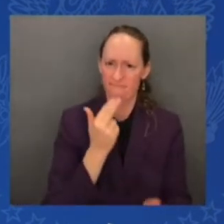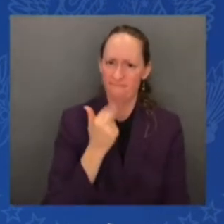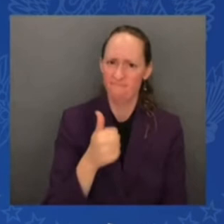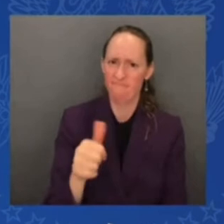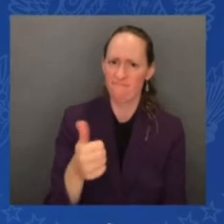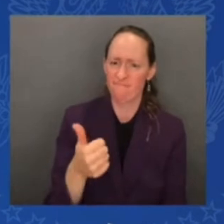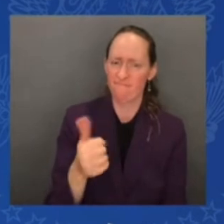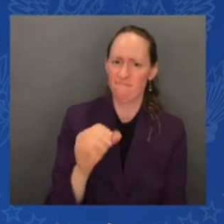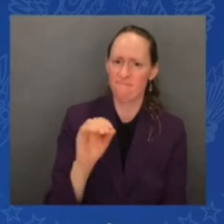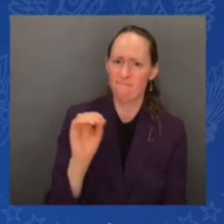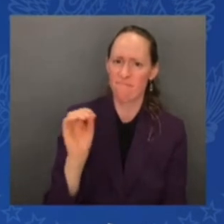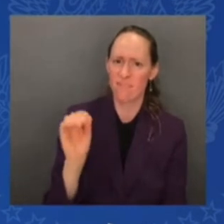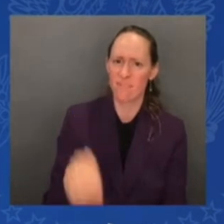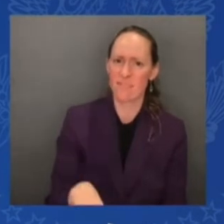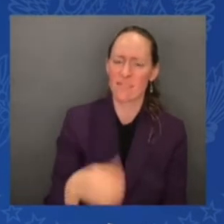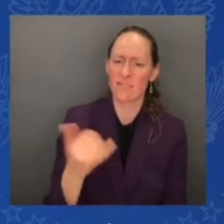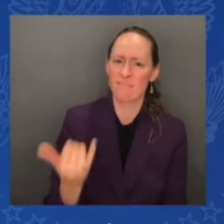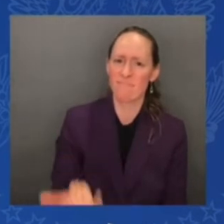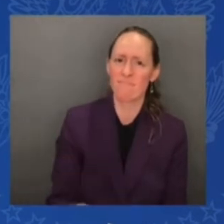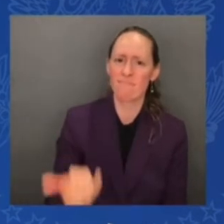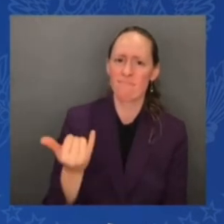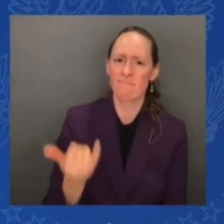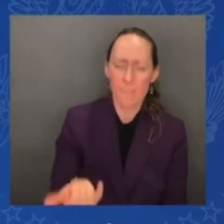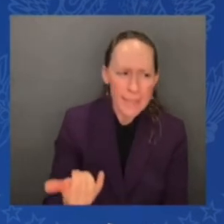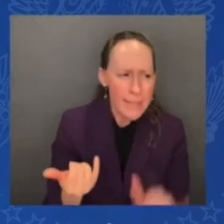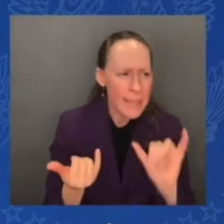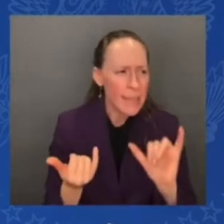ago today, very short.